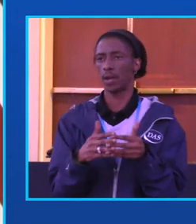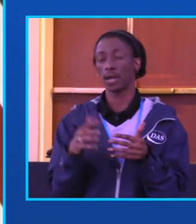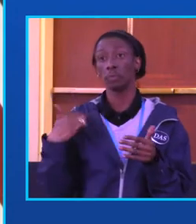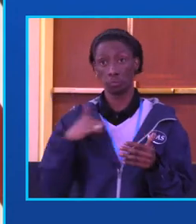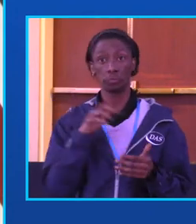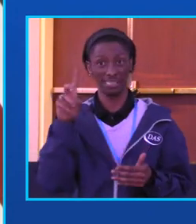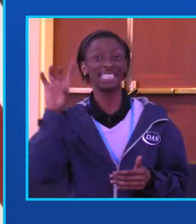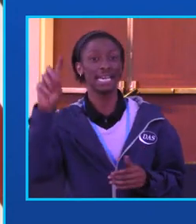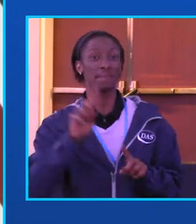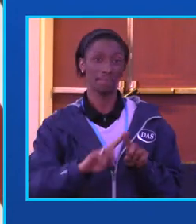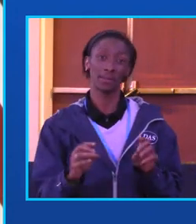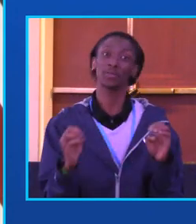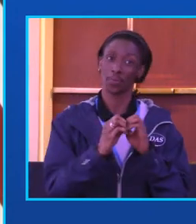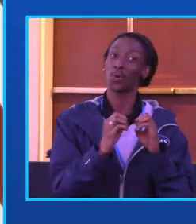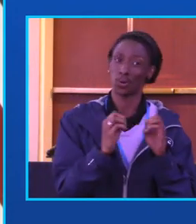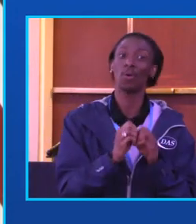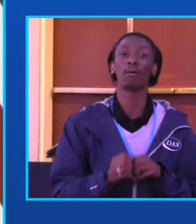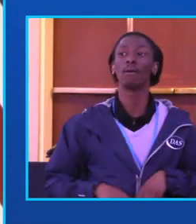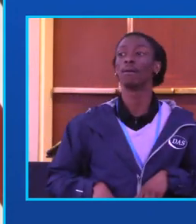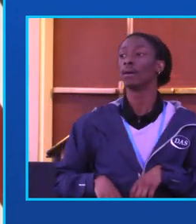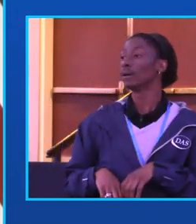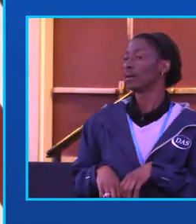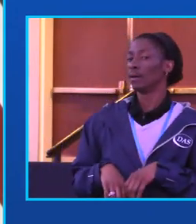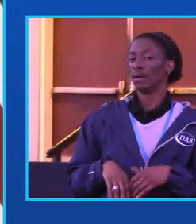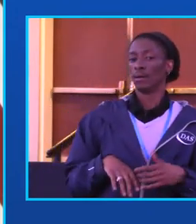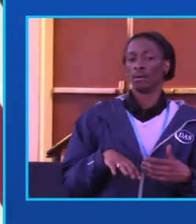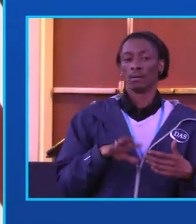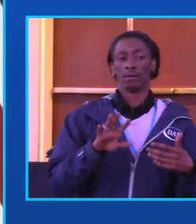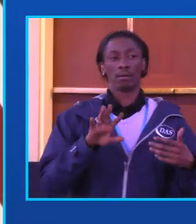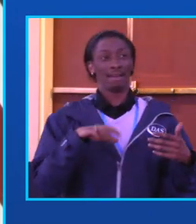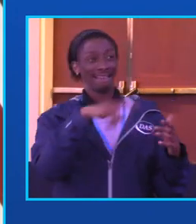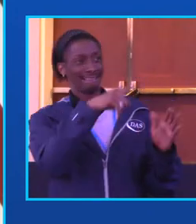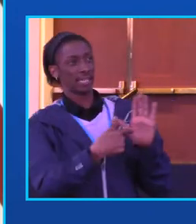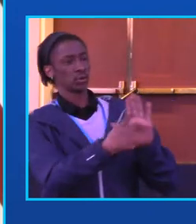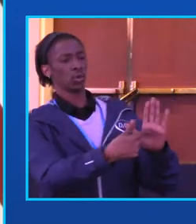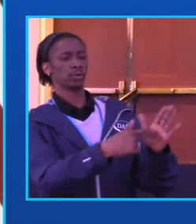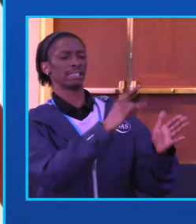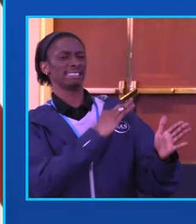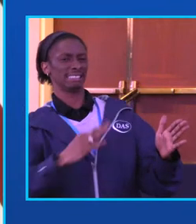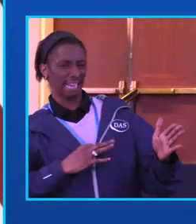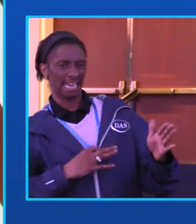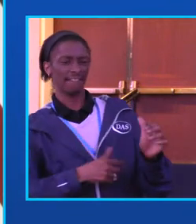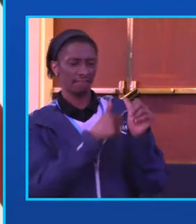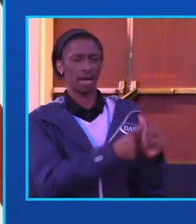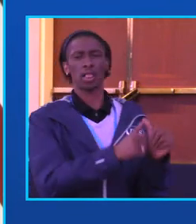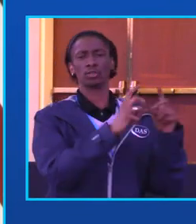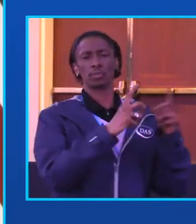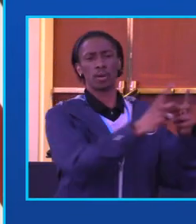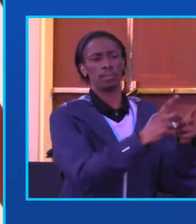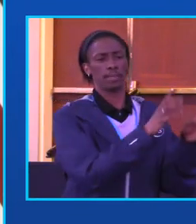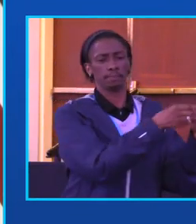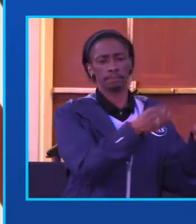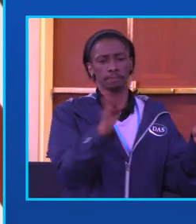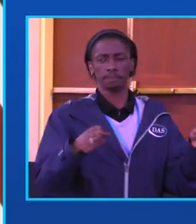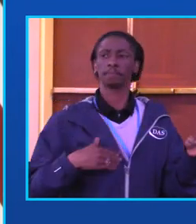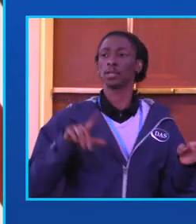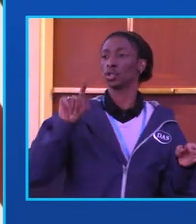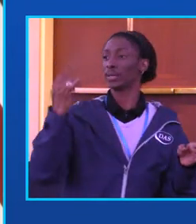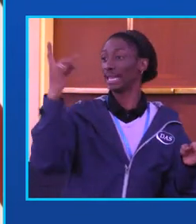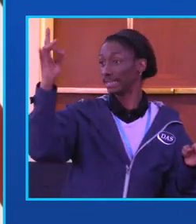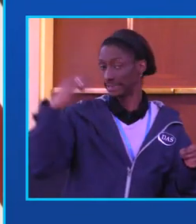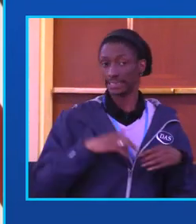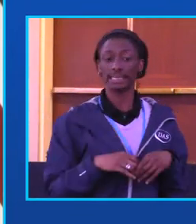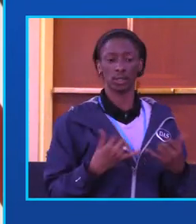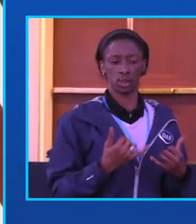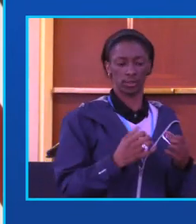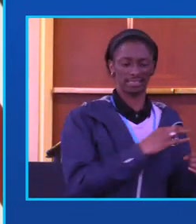but there's more to come. The chart on this slide shows staffing by department. In 2018, our current staffing, and